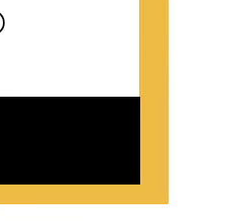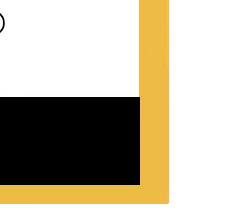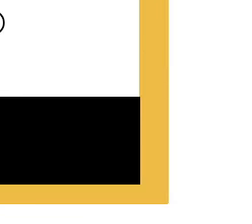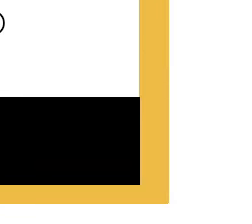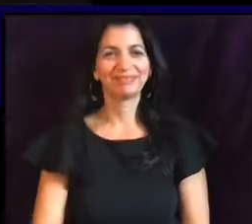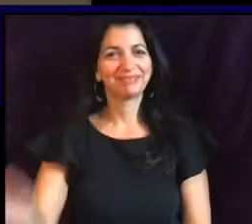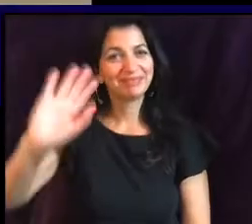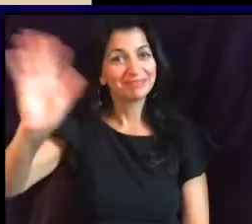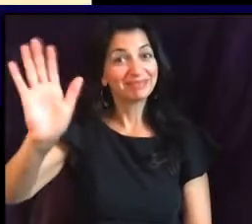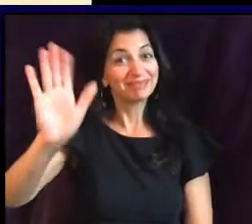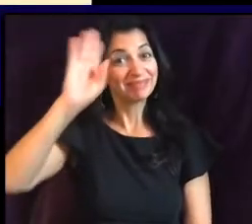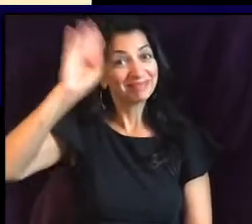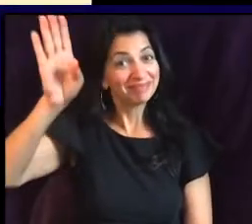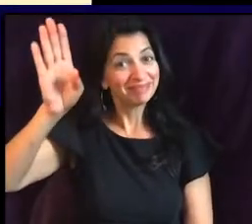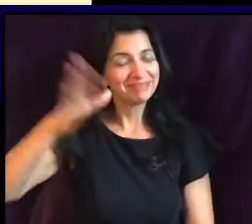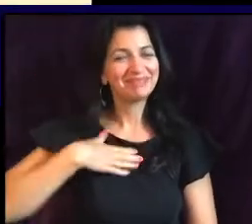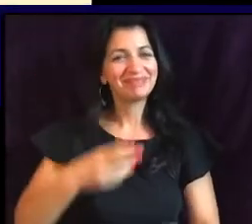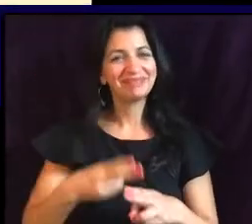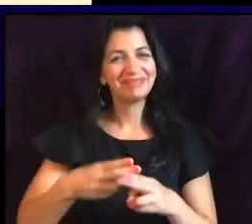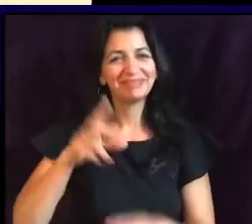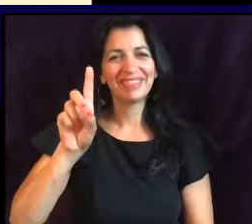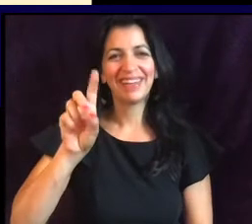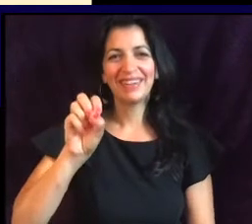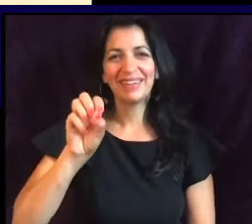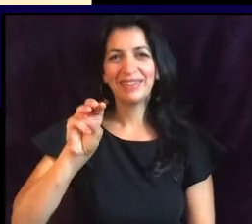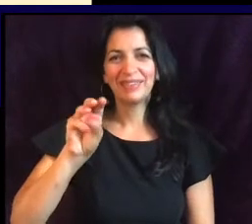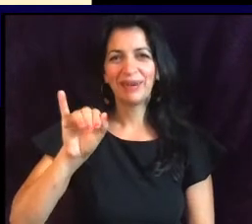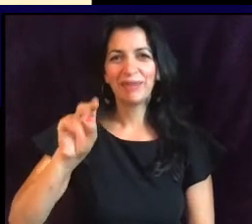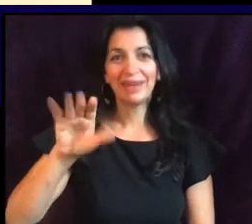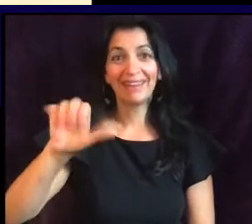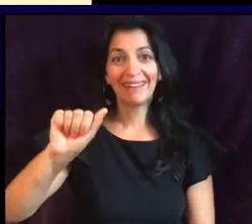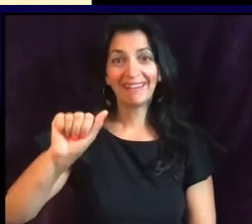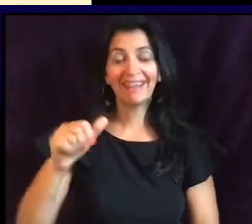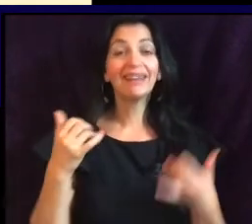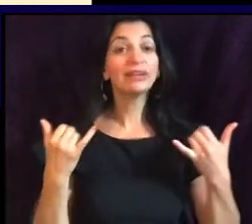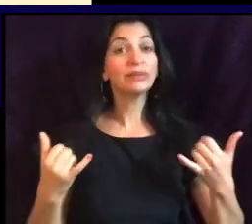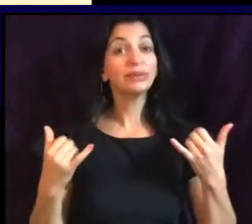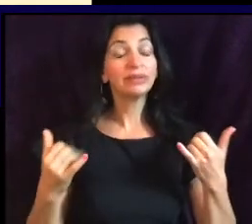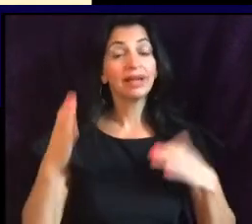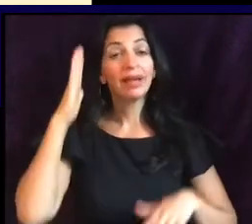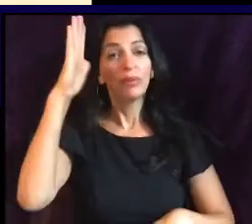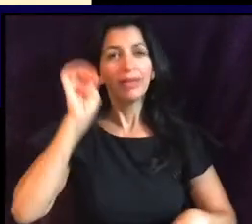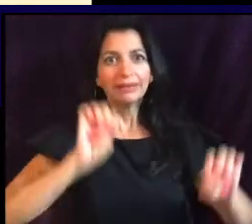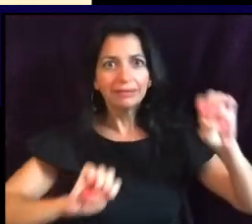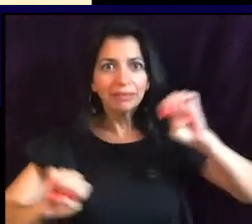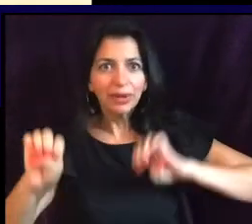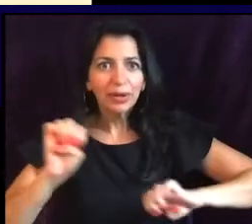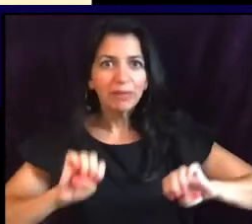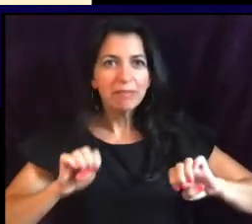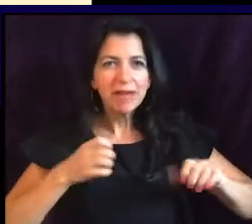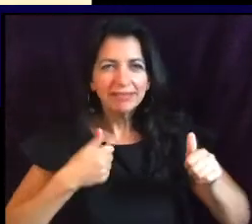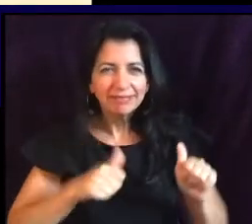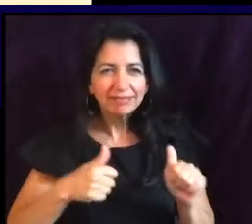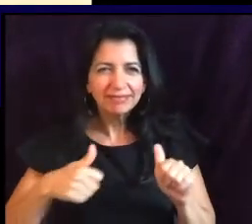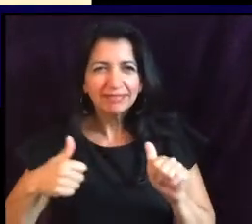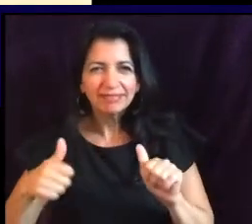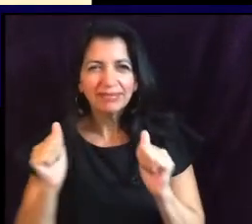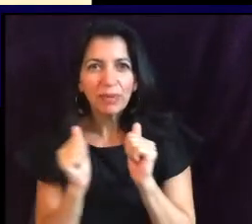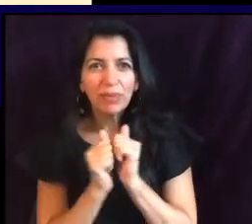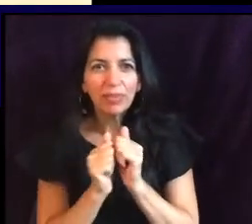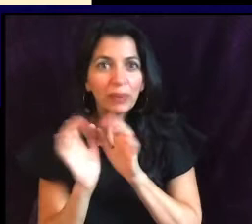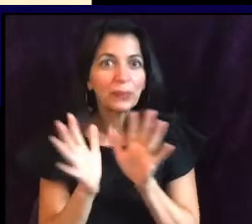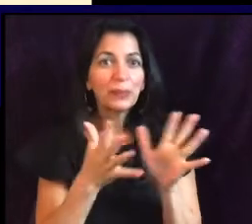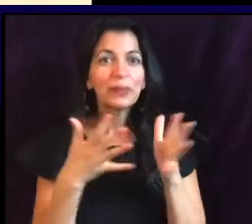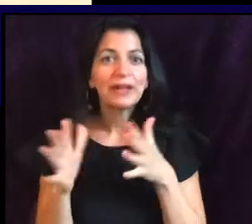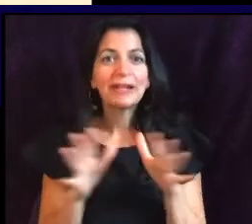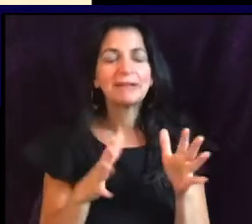flute. Hi, my name is Domenica, and today we're going to experiment with the wind. See,